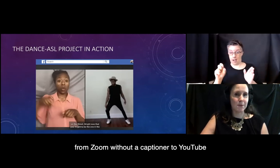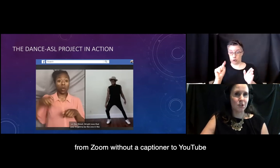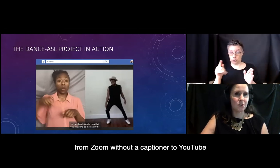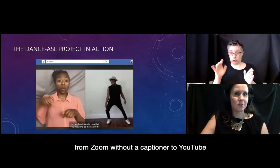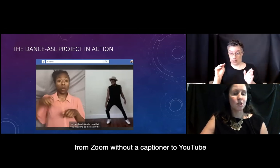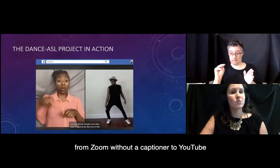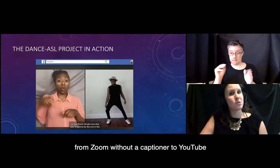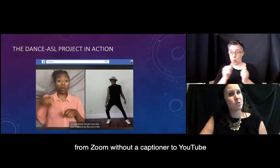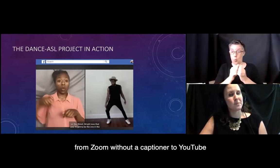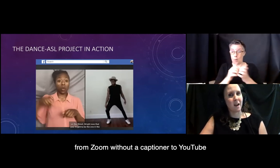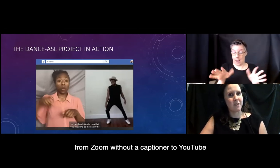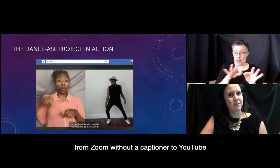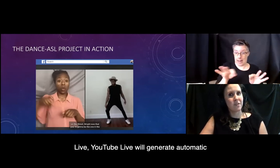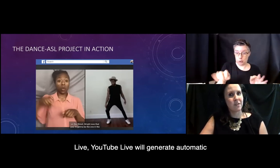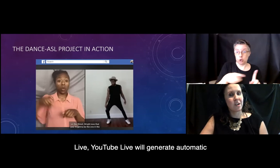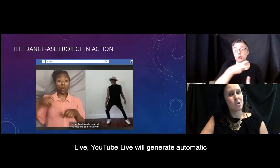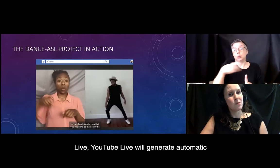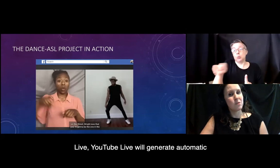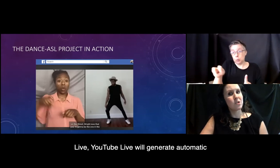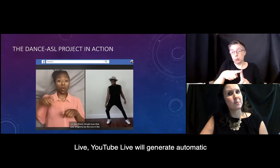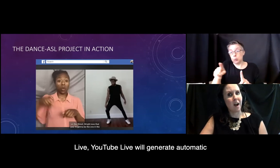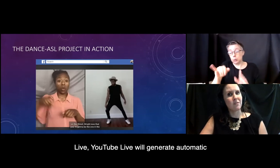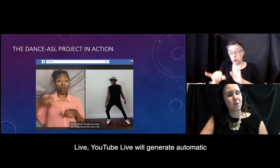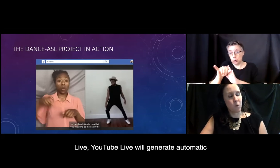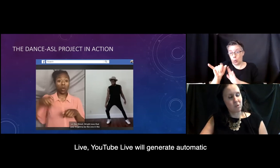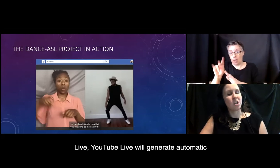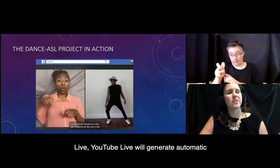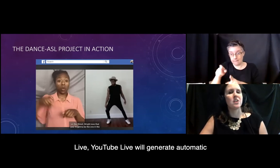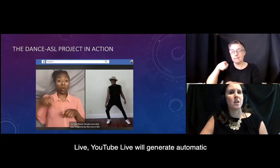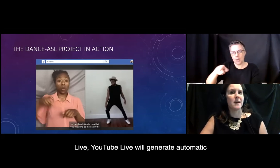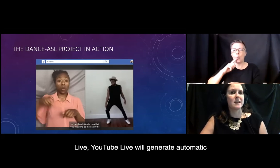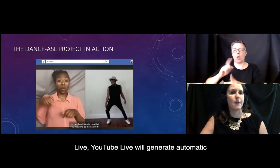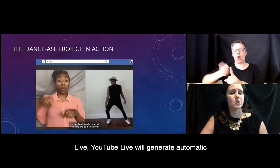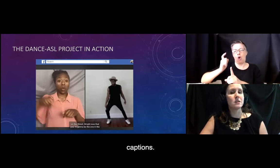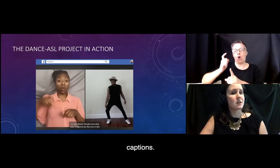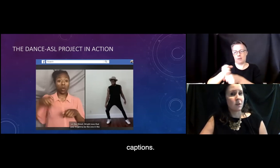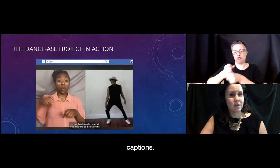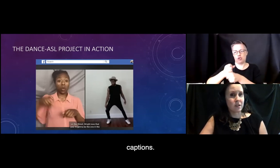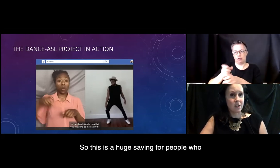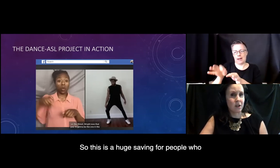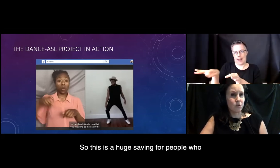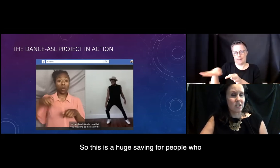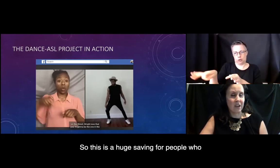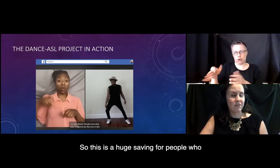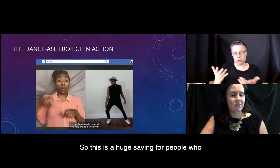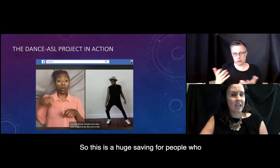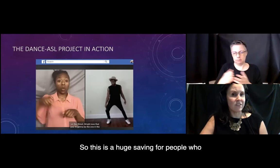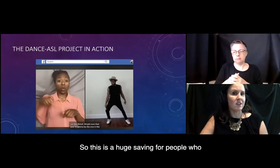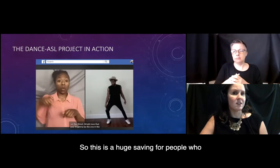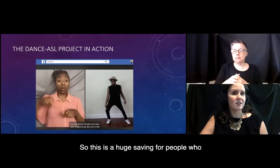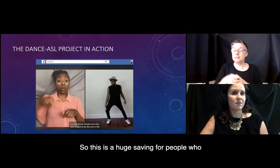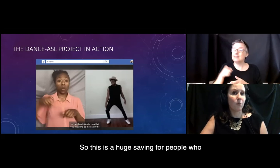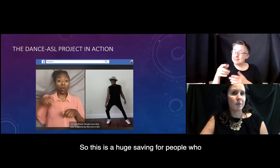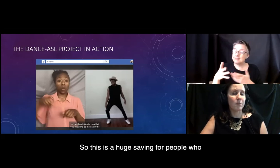a captioner to YouTube Live will generate automatic caption. So this is a huge